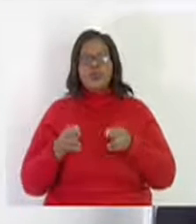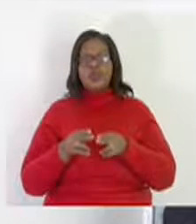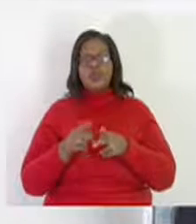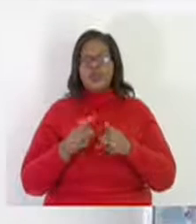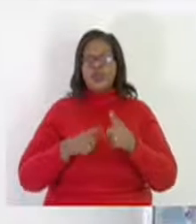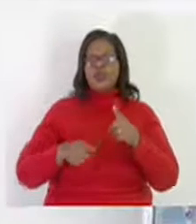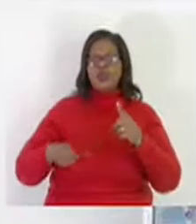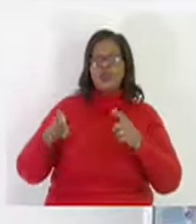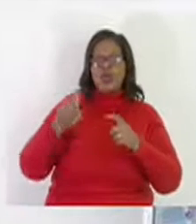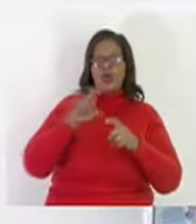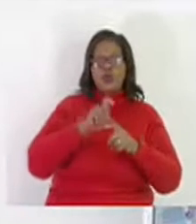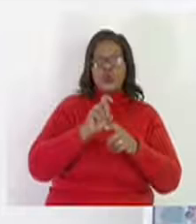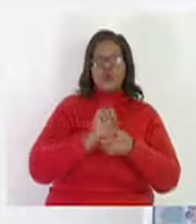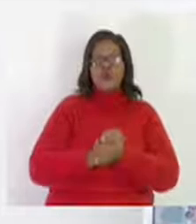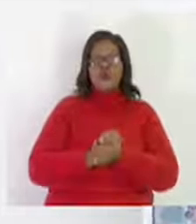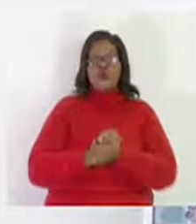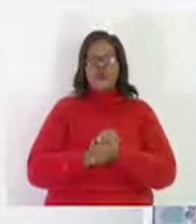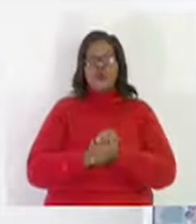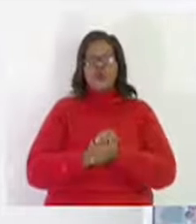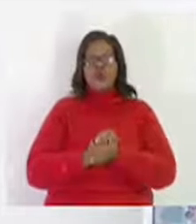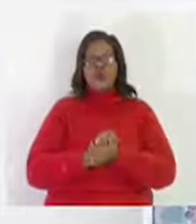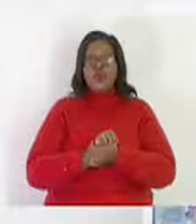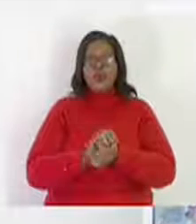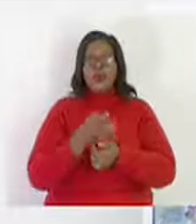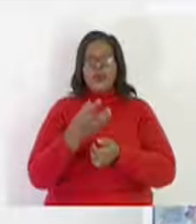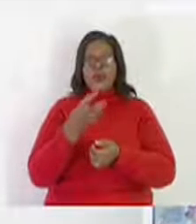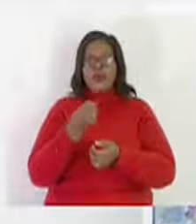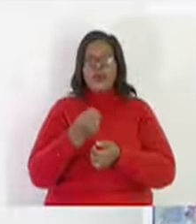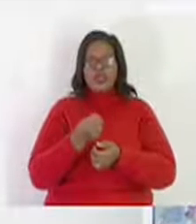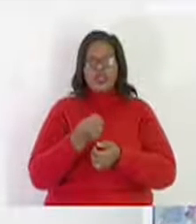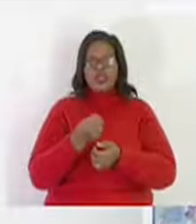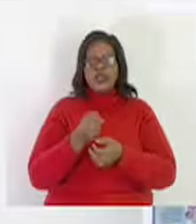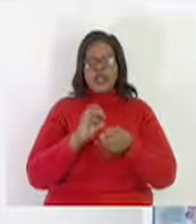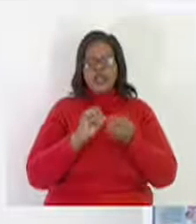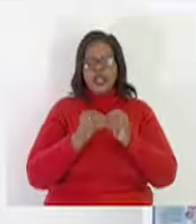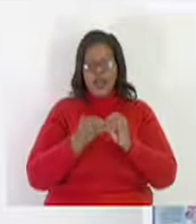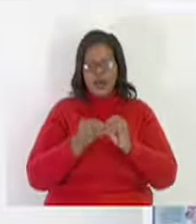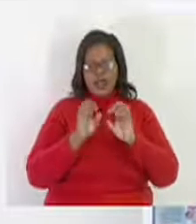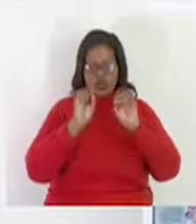off, there is a number you need to look at.